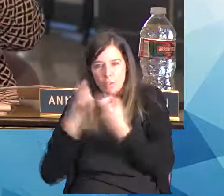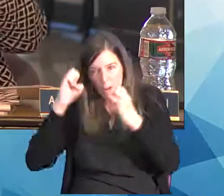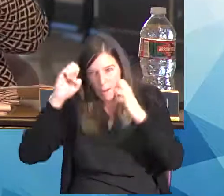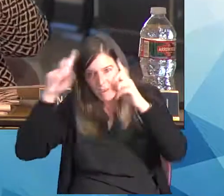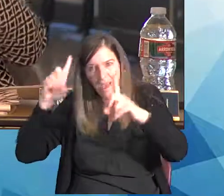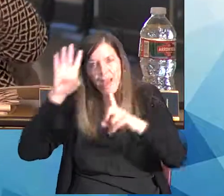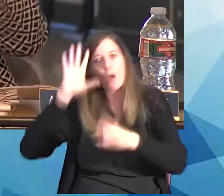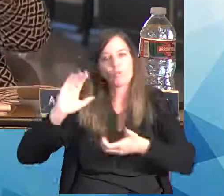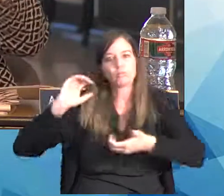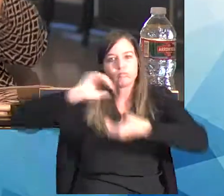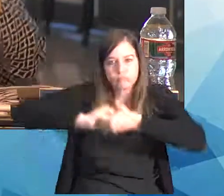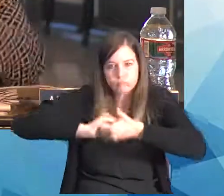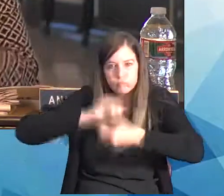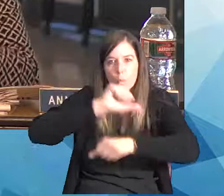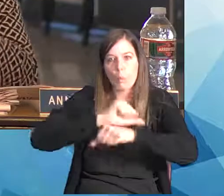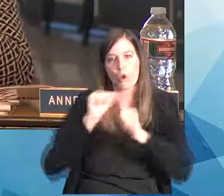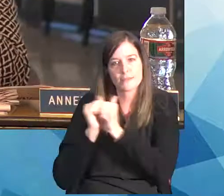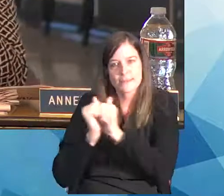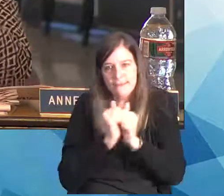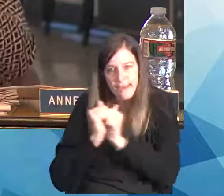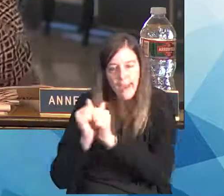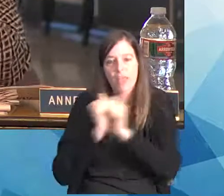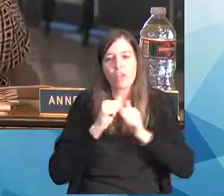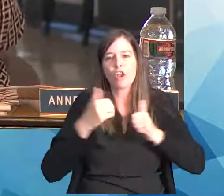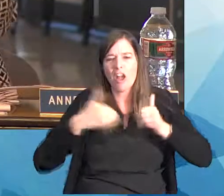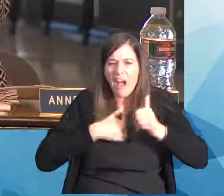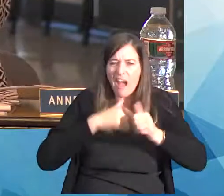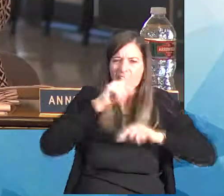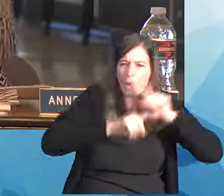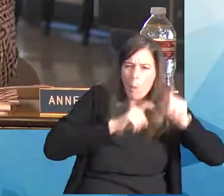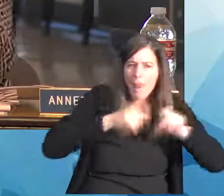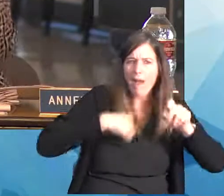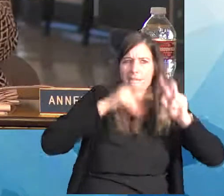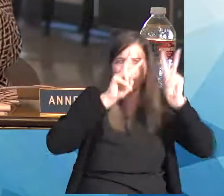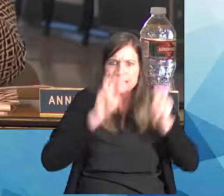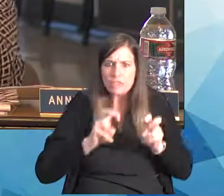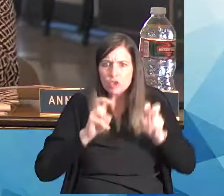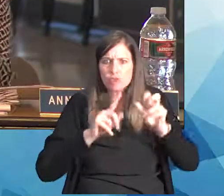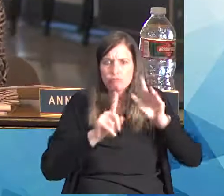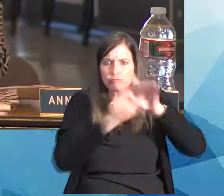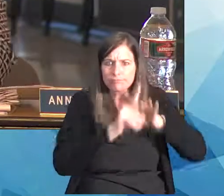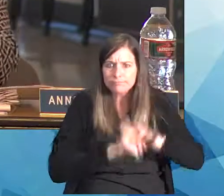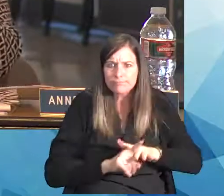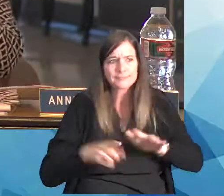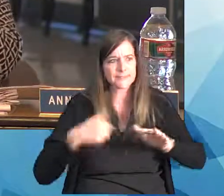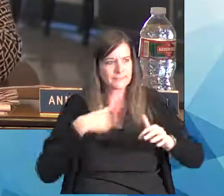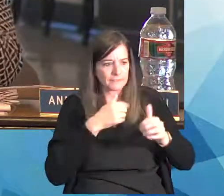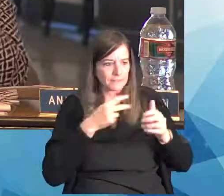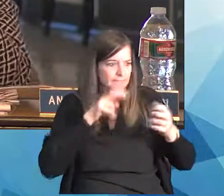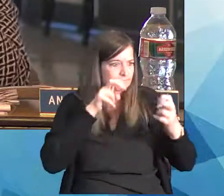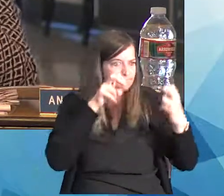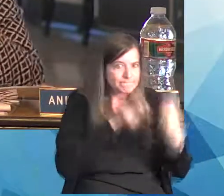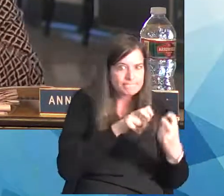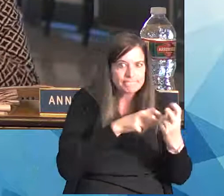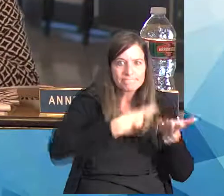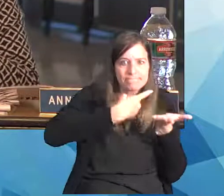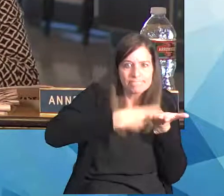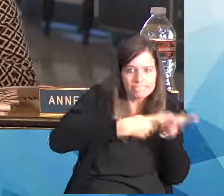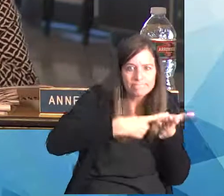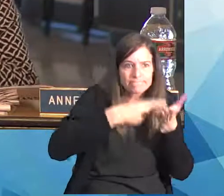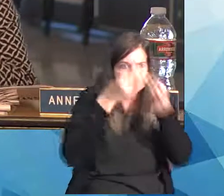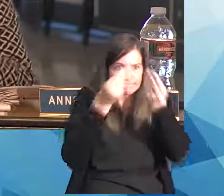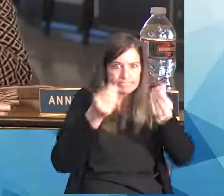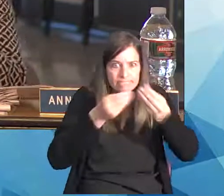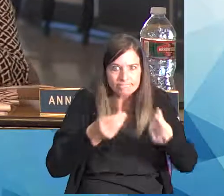the different questions and issues and then bring back a proposed legislation to